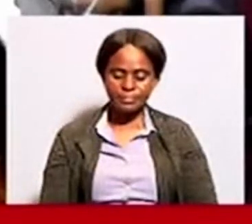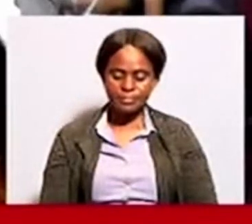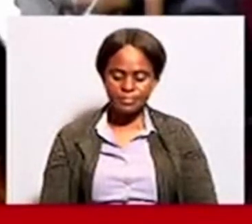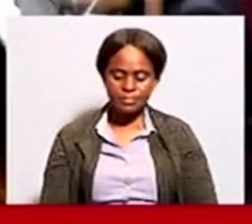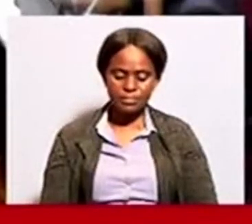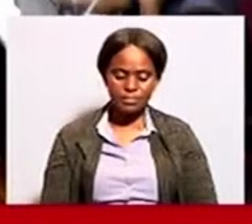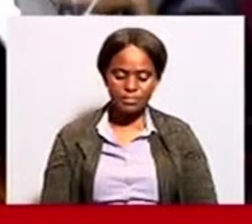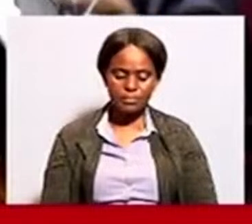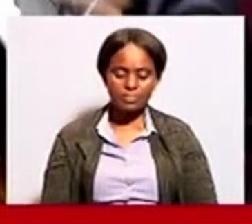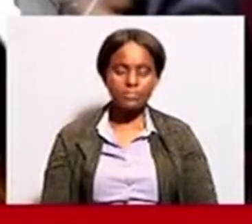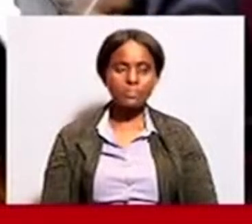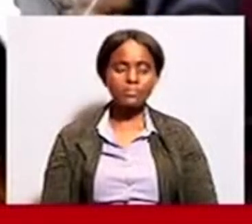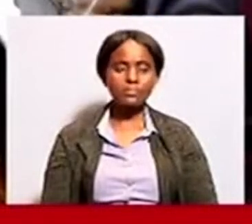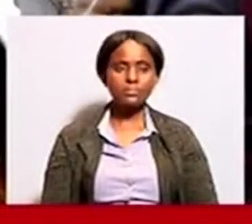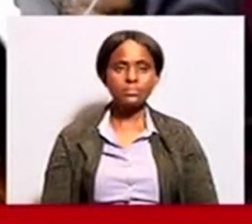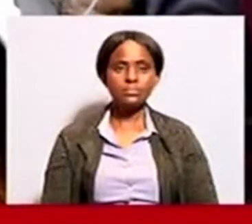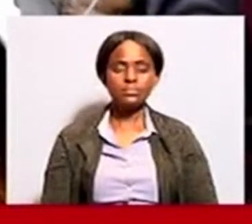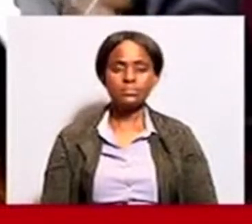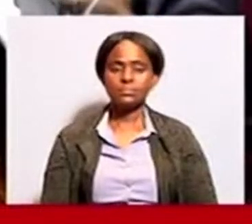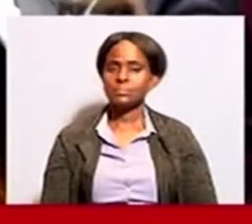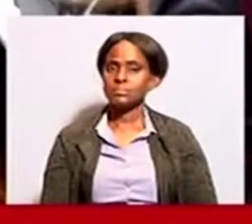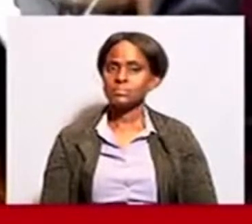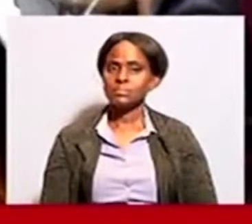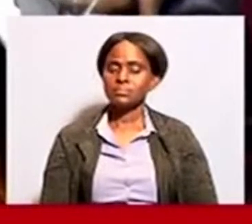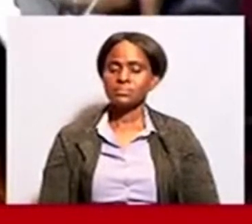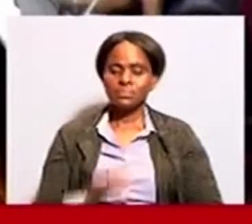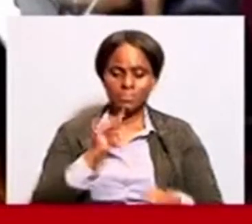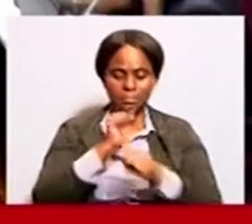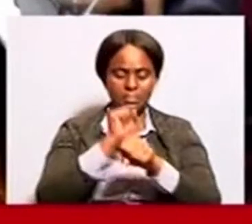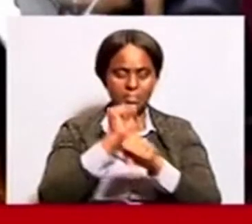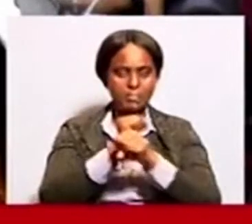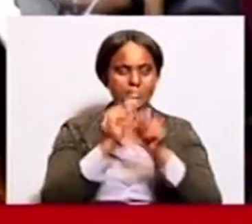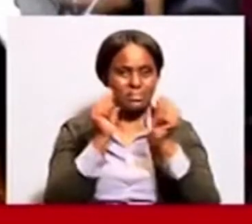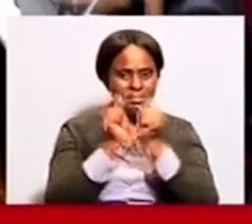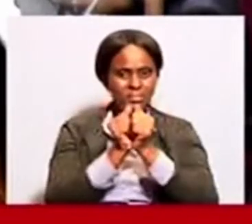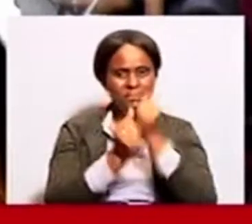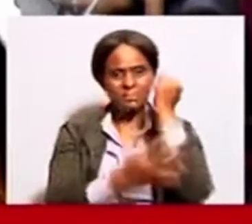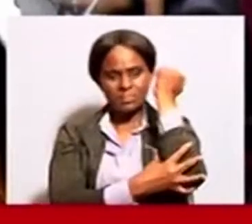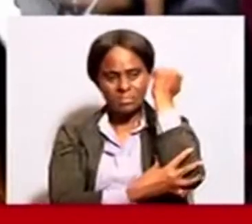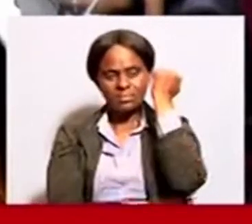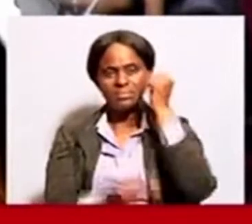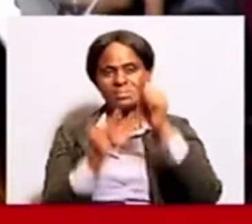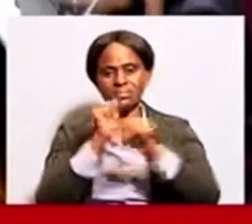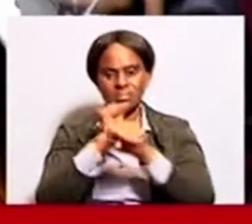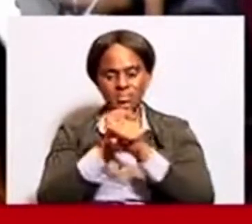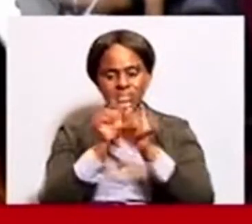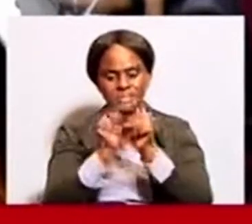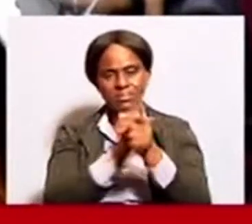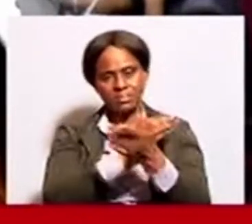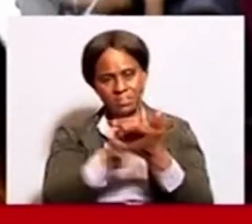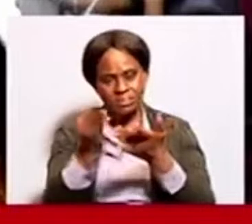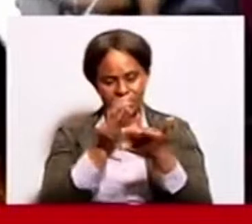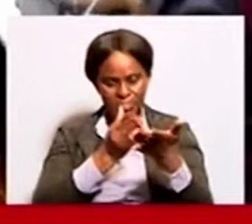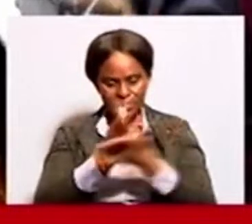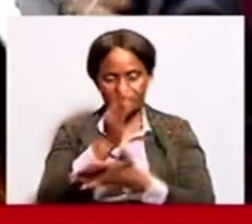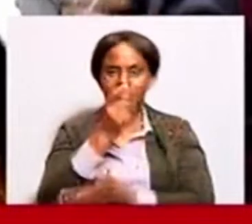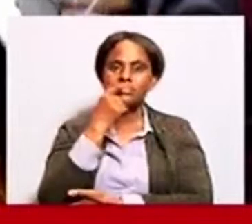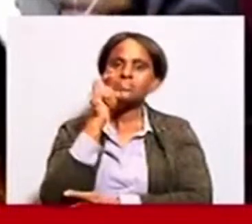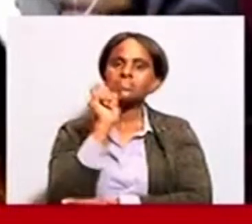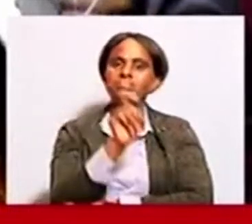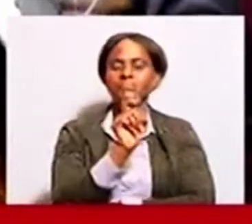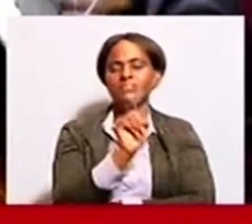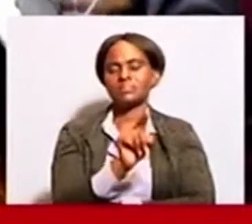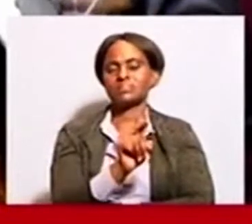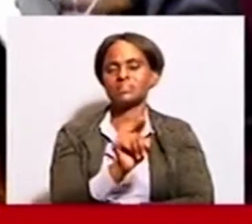You're saying, from page 5, works coupled with poor workmanship and failure to execute corrective instructions.